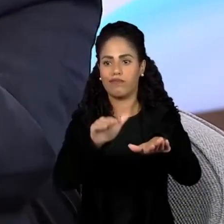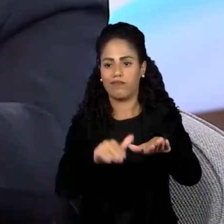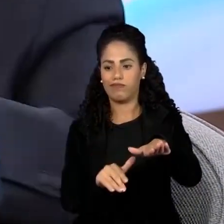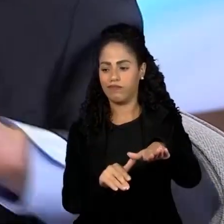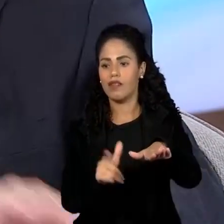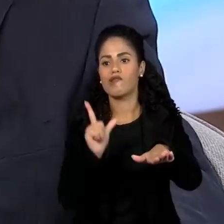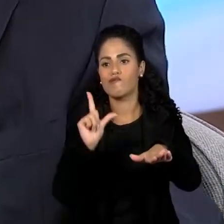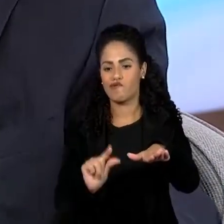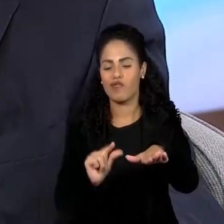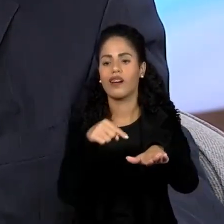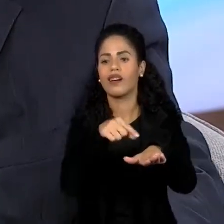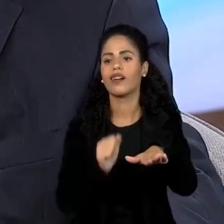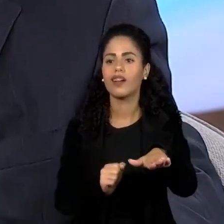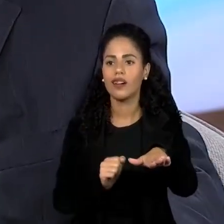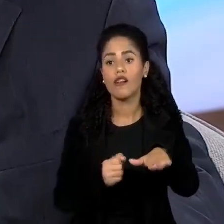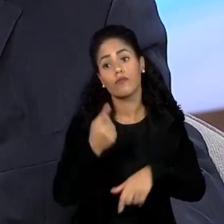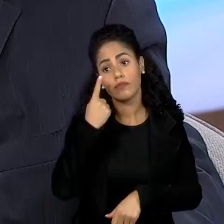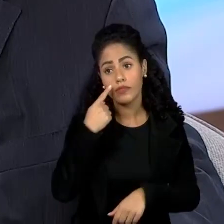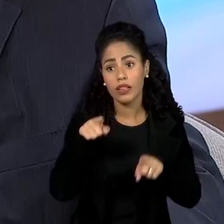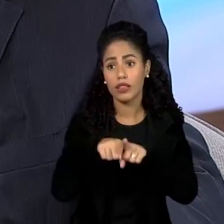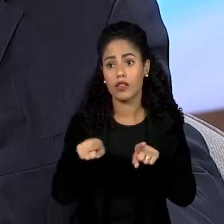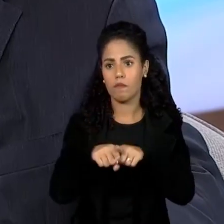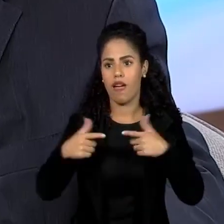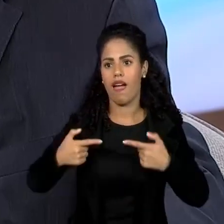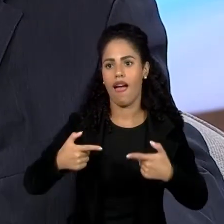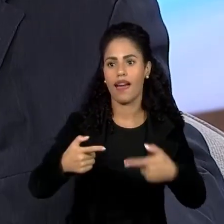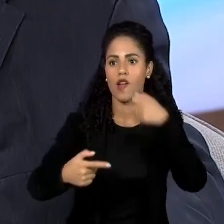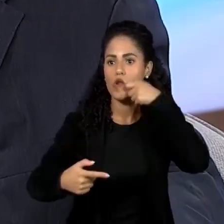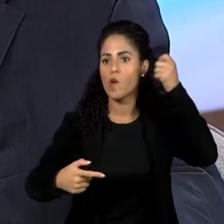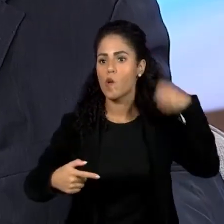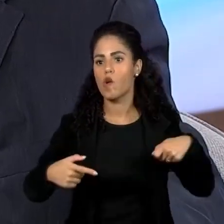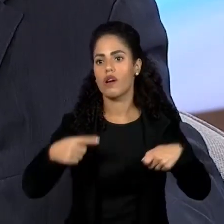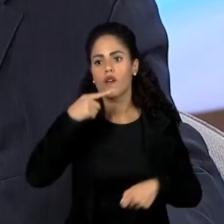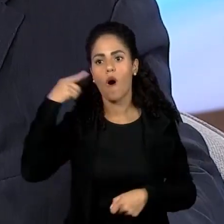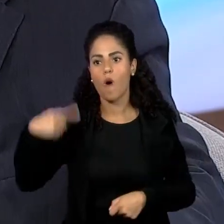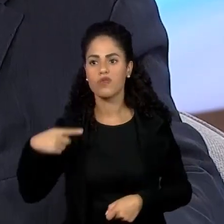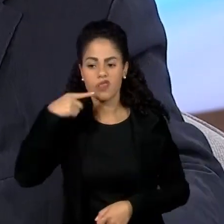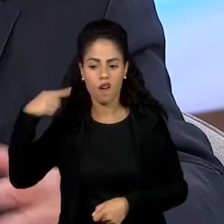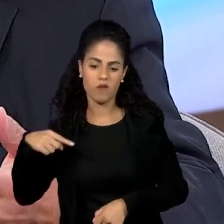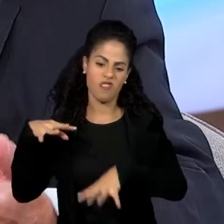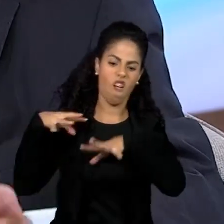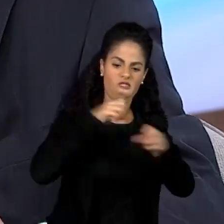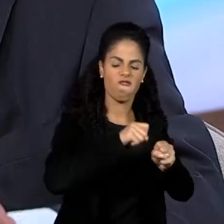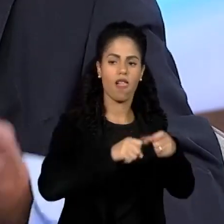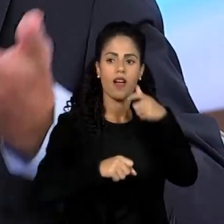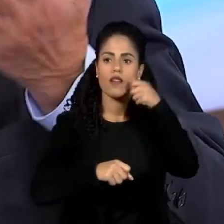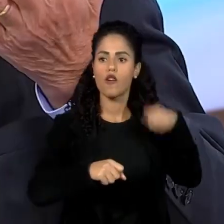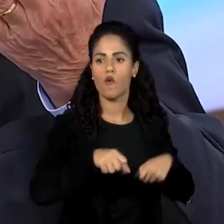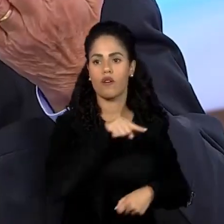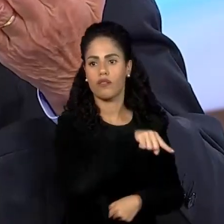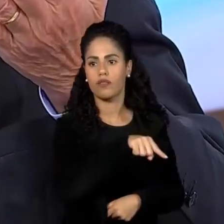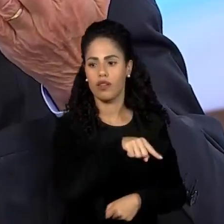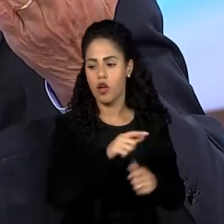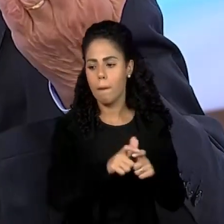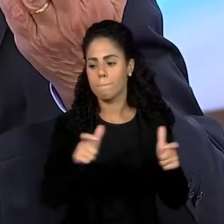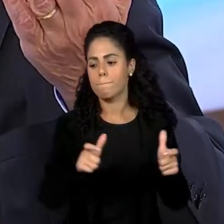You take the war in Ukraine, Russia's invasion of Ukraine, that got